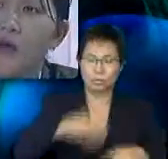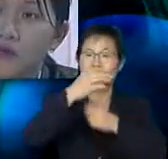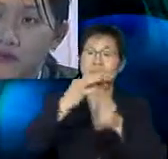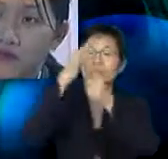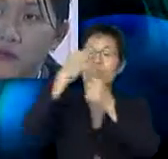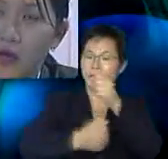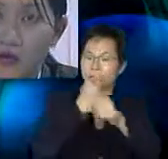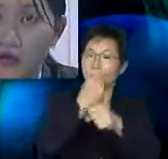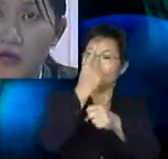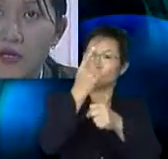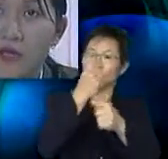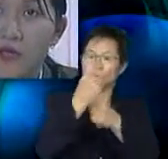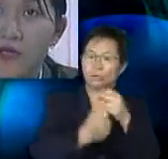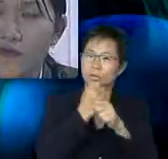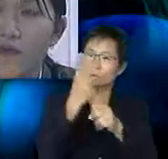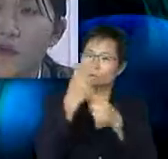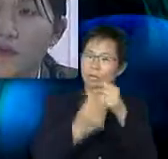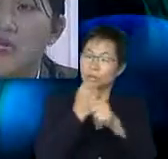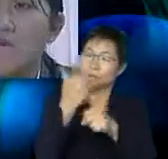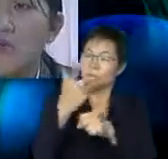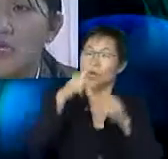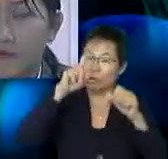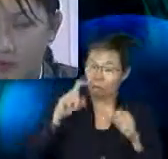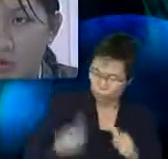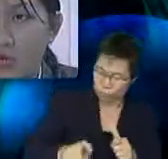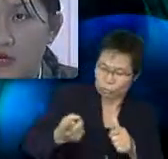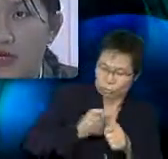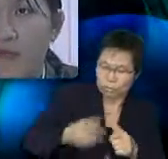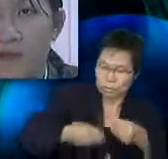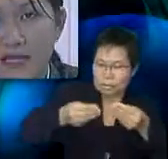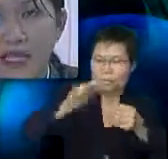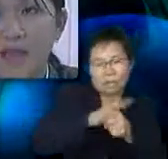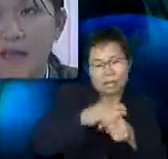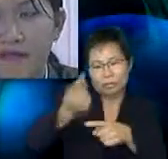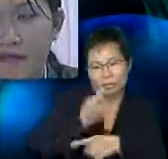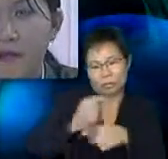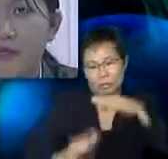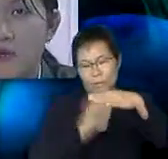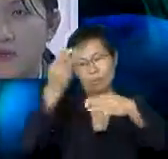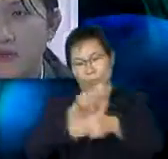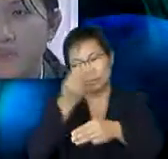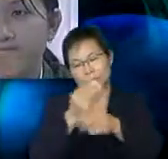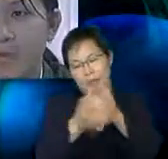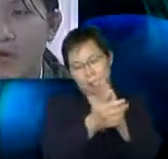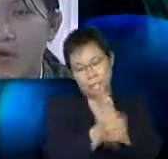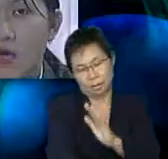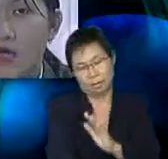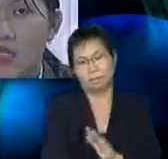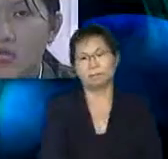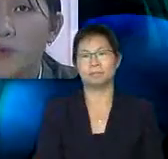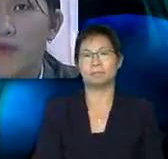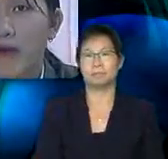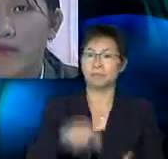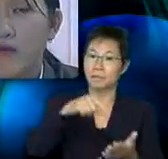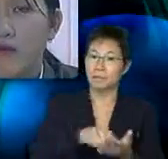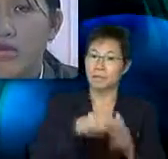1, 2, and 3, should first be given enough training in their basic mathematical skills.